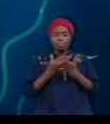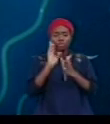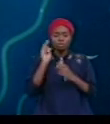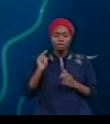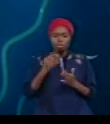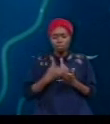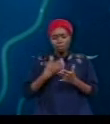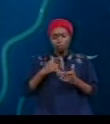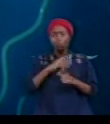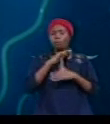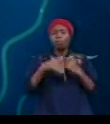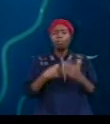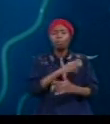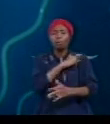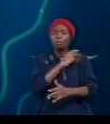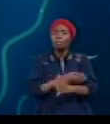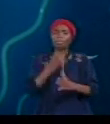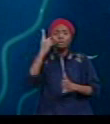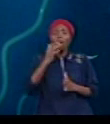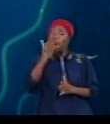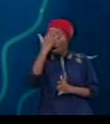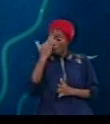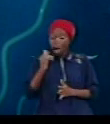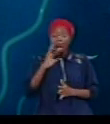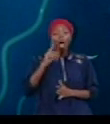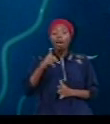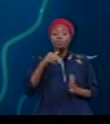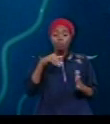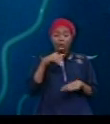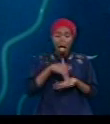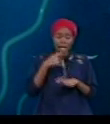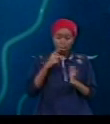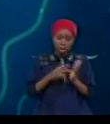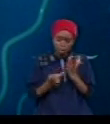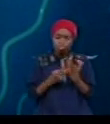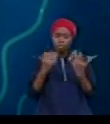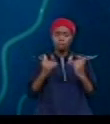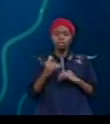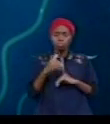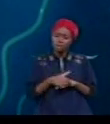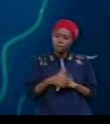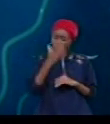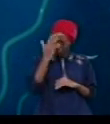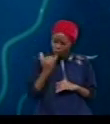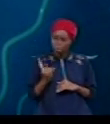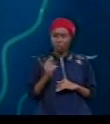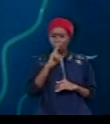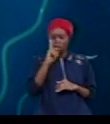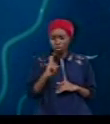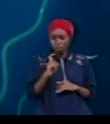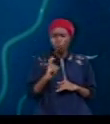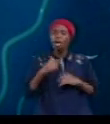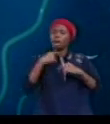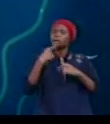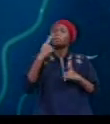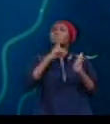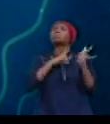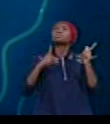God. Why are you at the crusade of tonight? Tell the Lord what you want him to do for you.